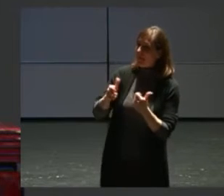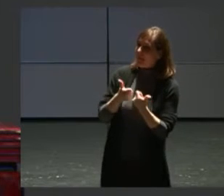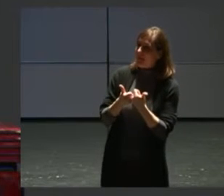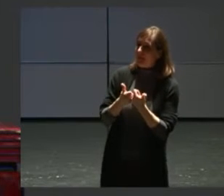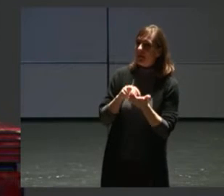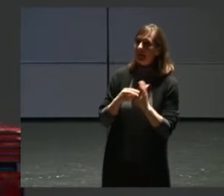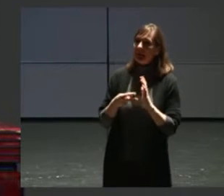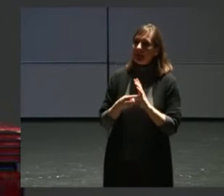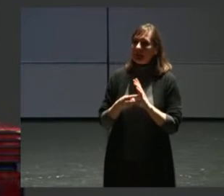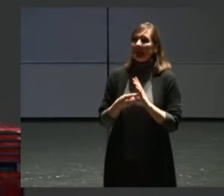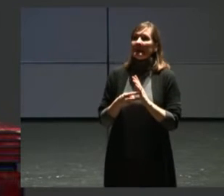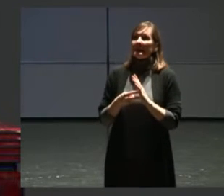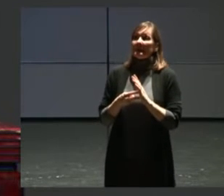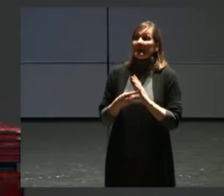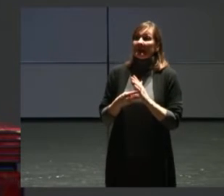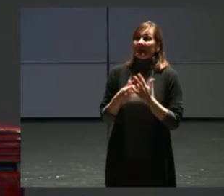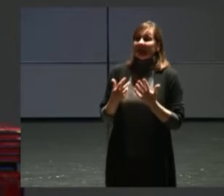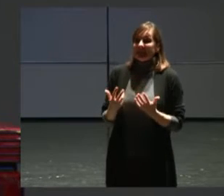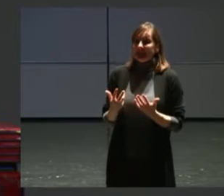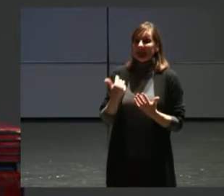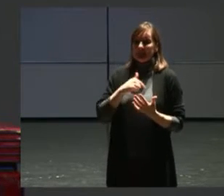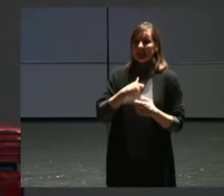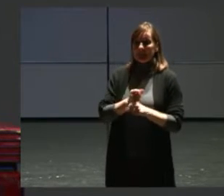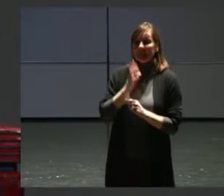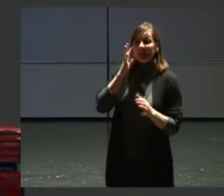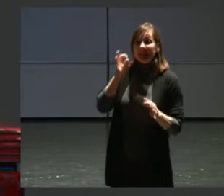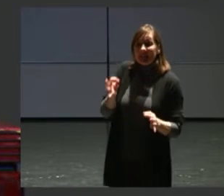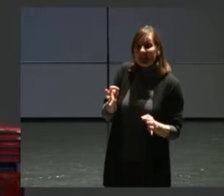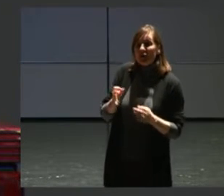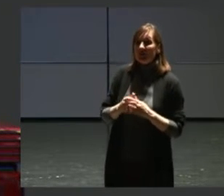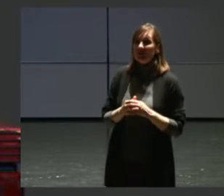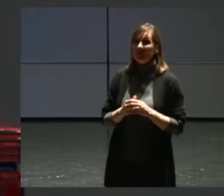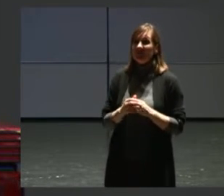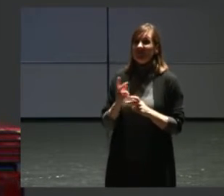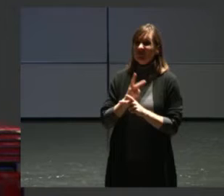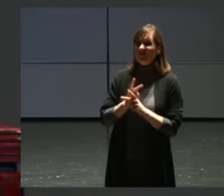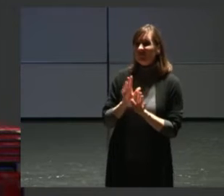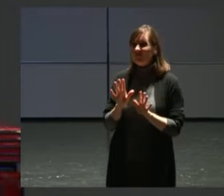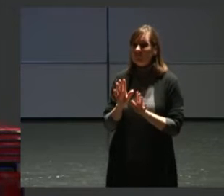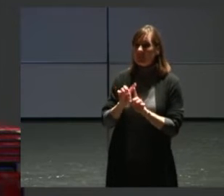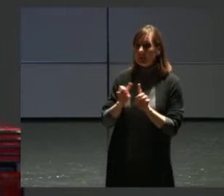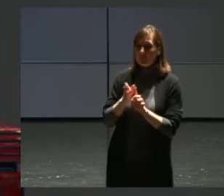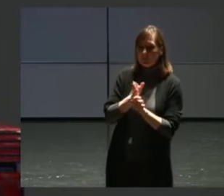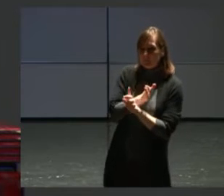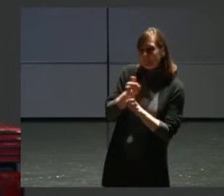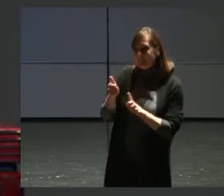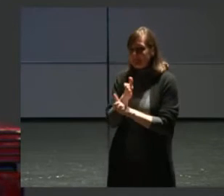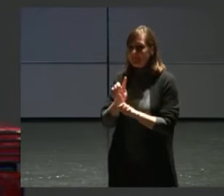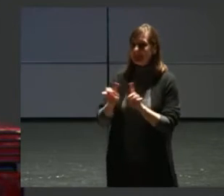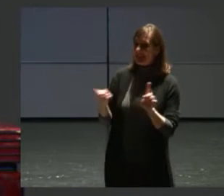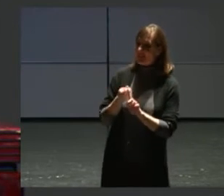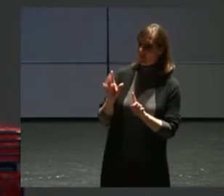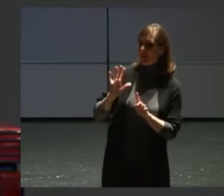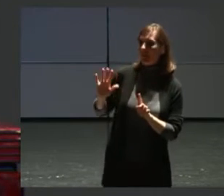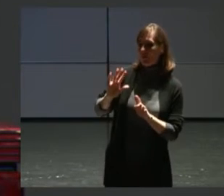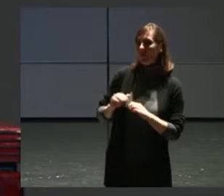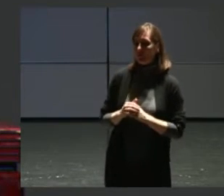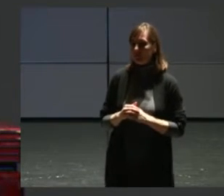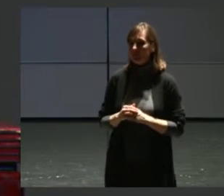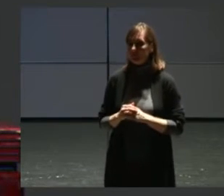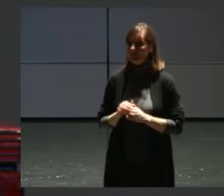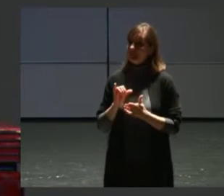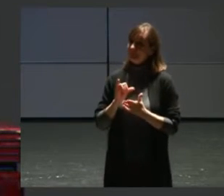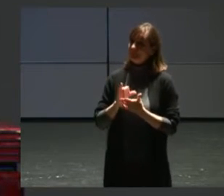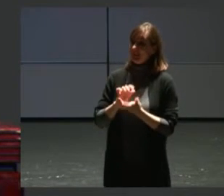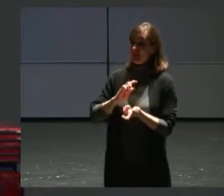make some decisions and undertake some directions that have been different than what we've had to do before, and those will